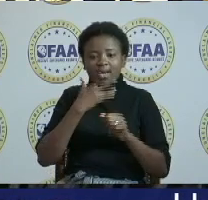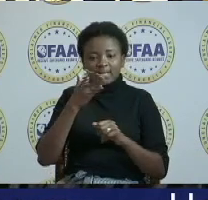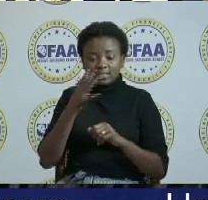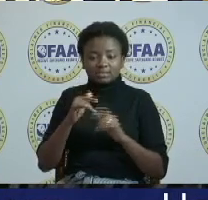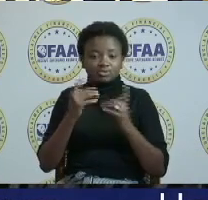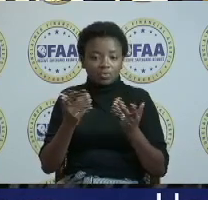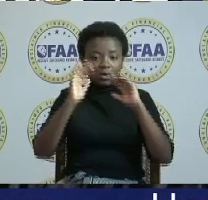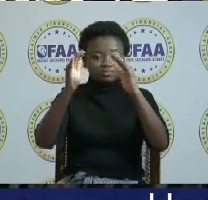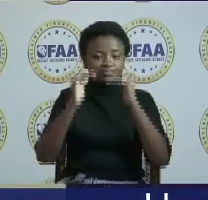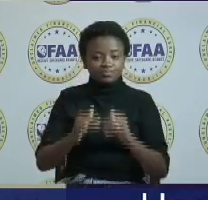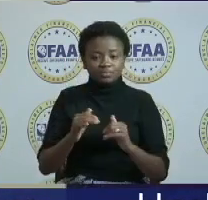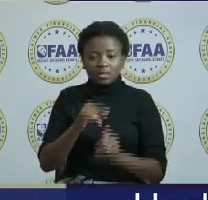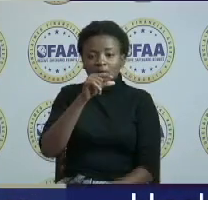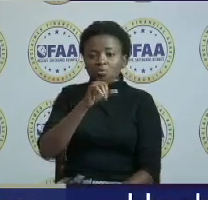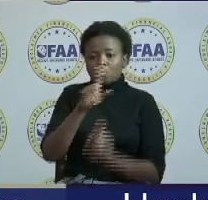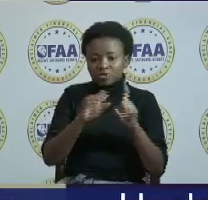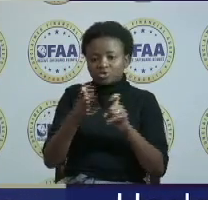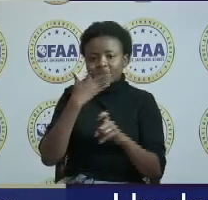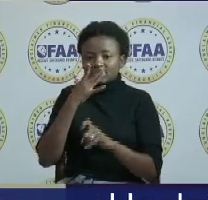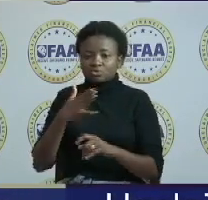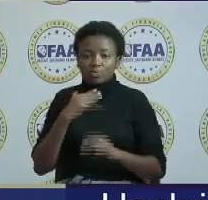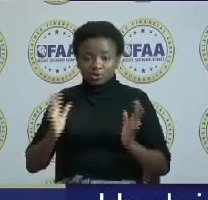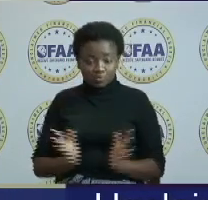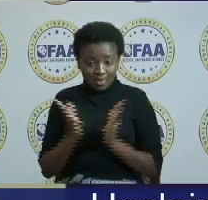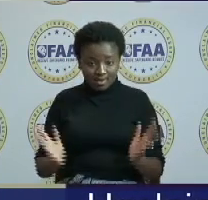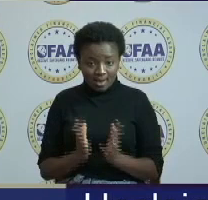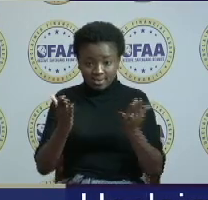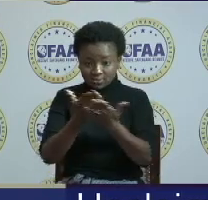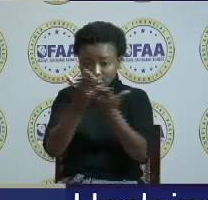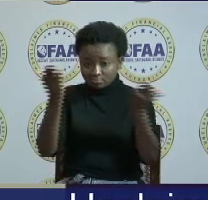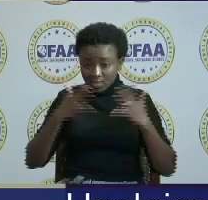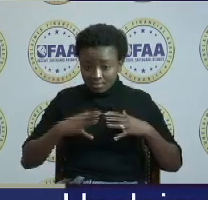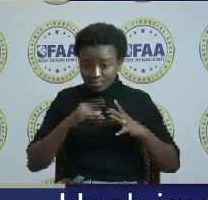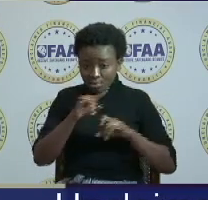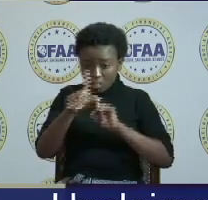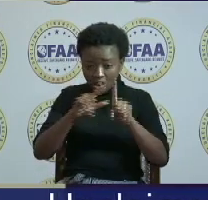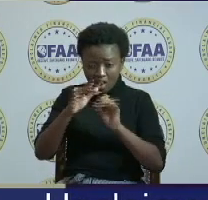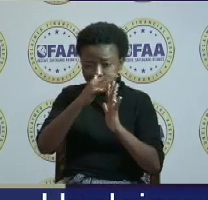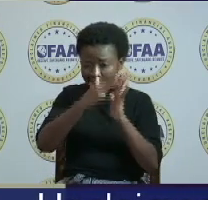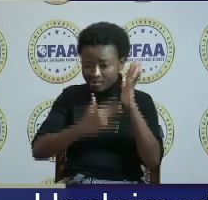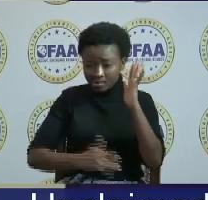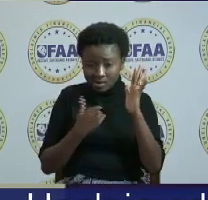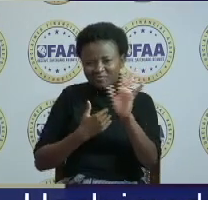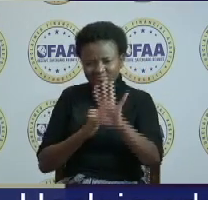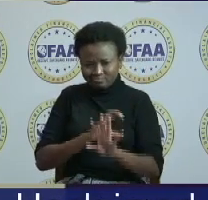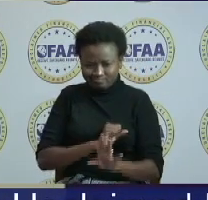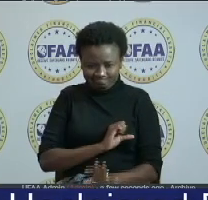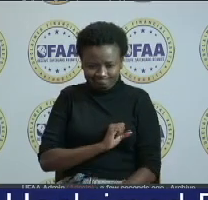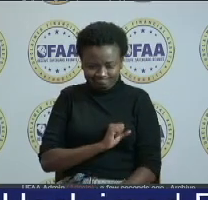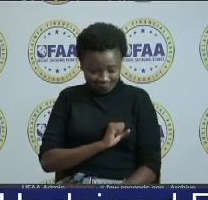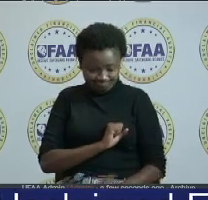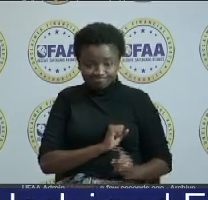are moving to the Q&A session, so I would also like to encourage all those who have questions lined up, please just have them on